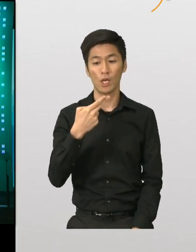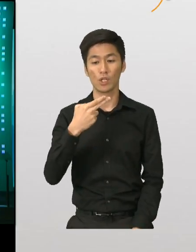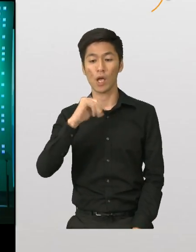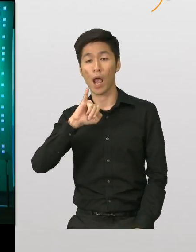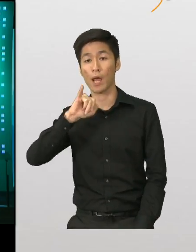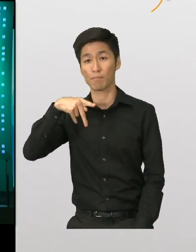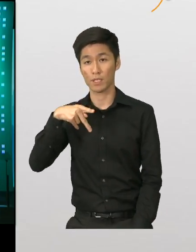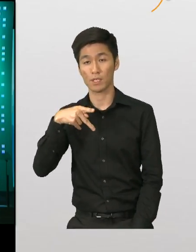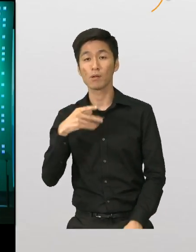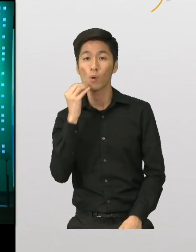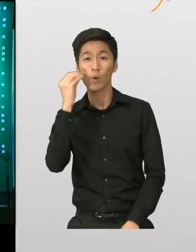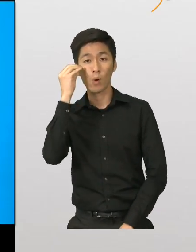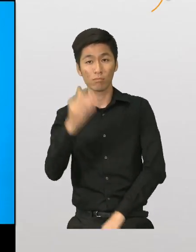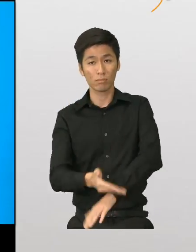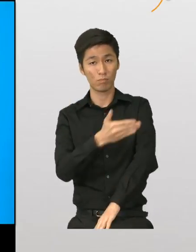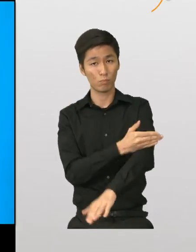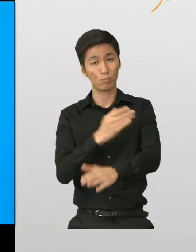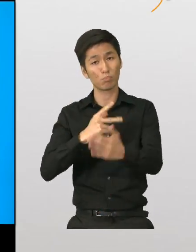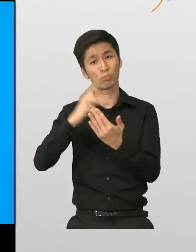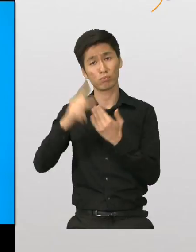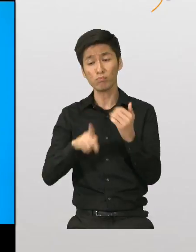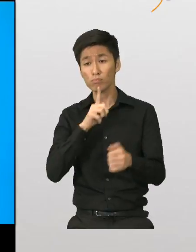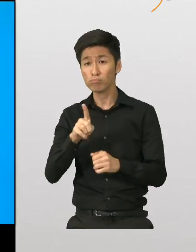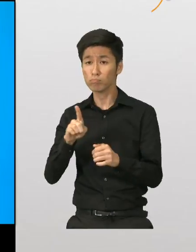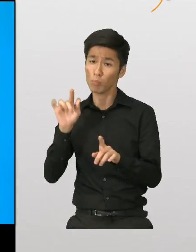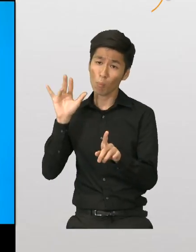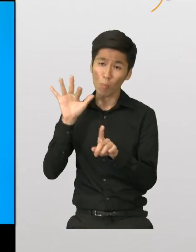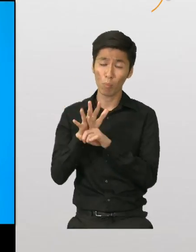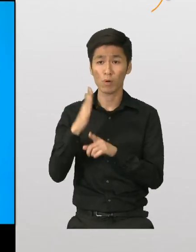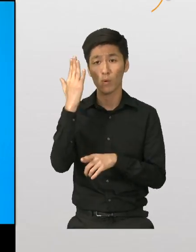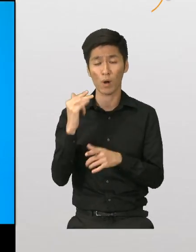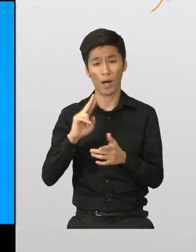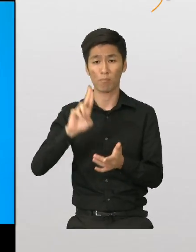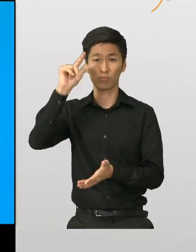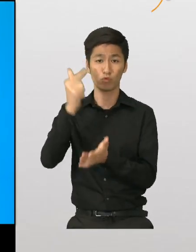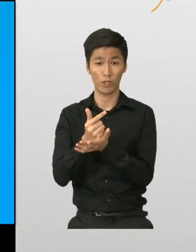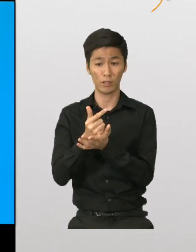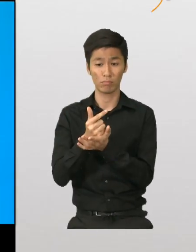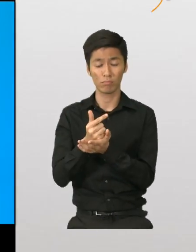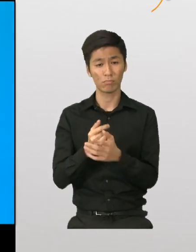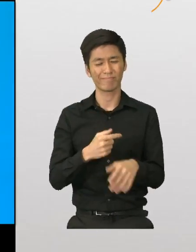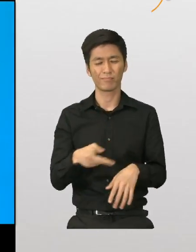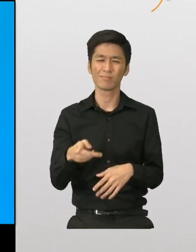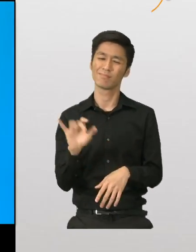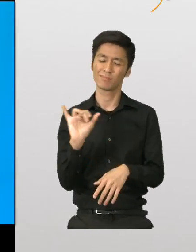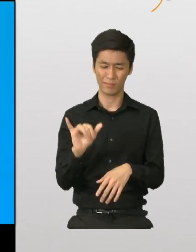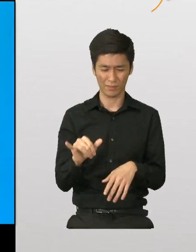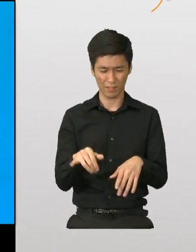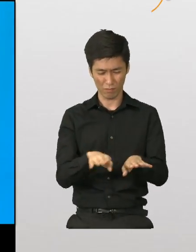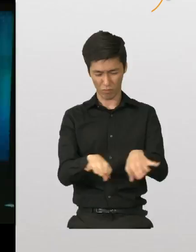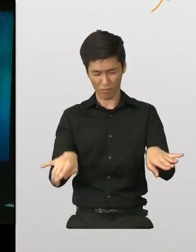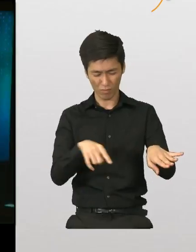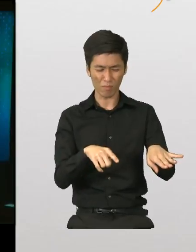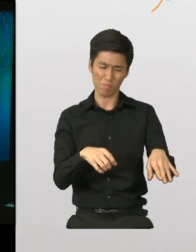The HIP has been very popular. It's an essential upgrade. We fix up maintenance problems like spoiling concrete, ceiling